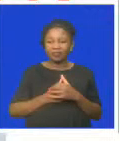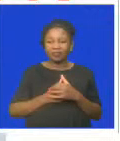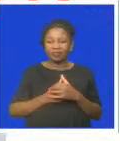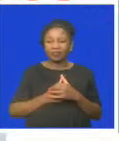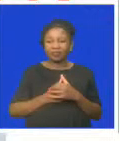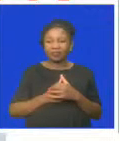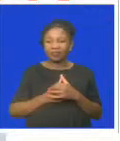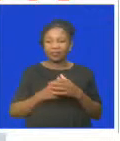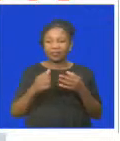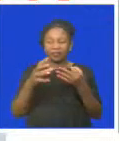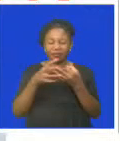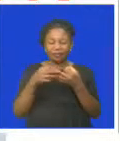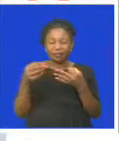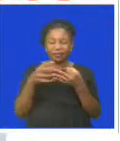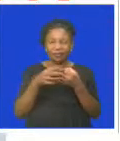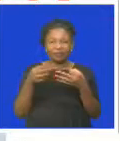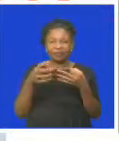harvester.